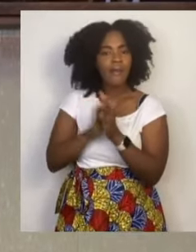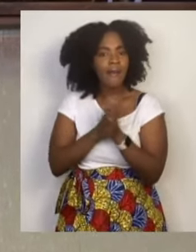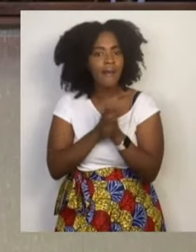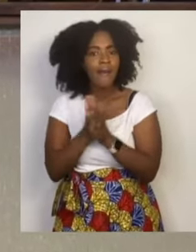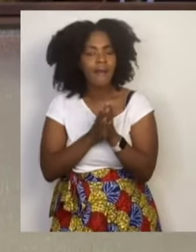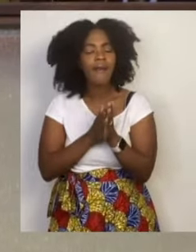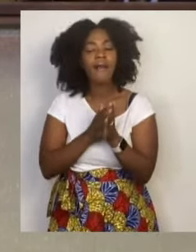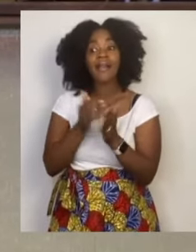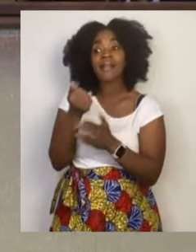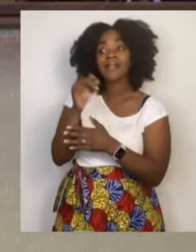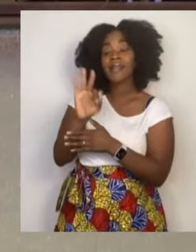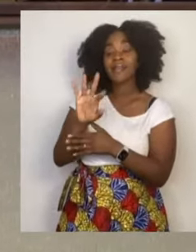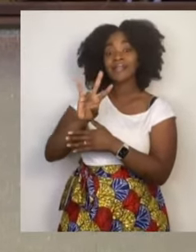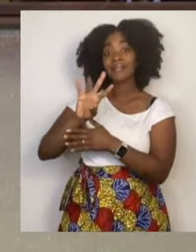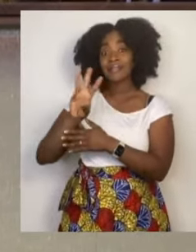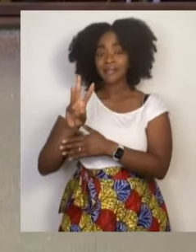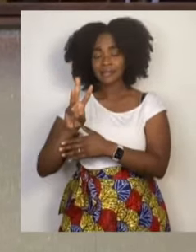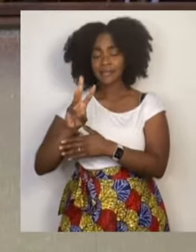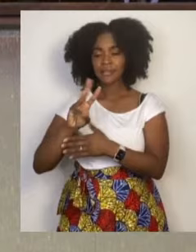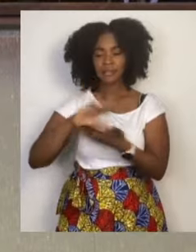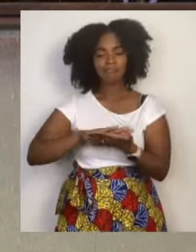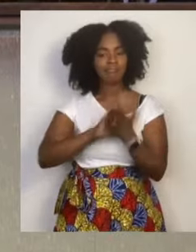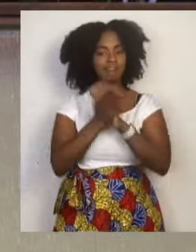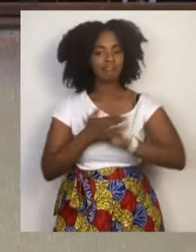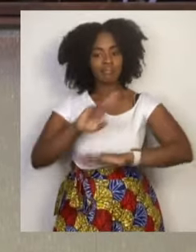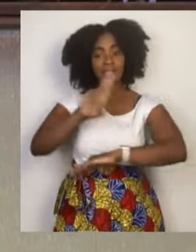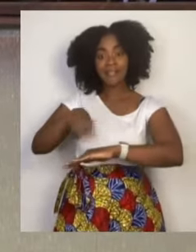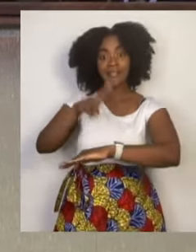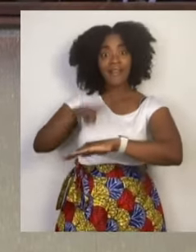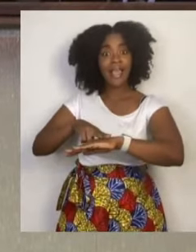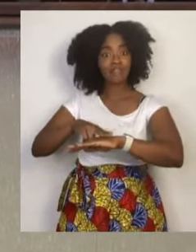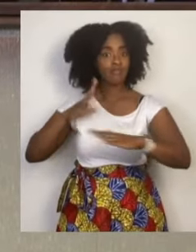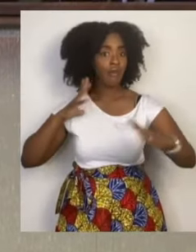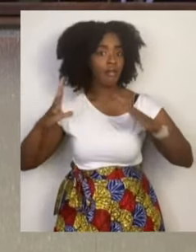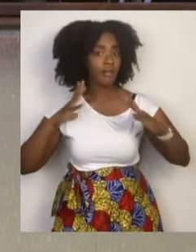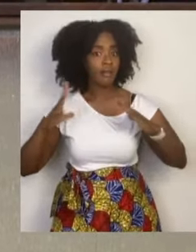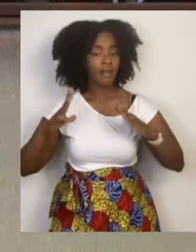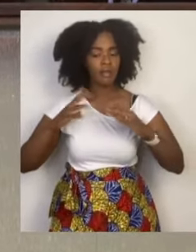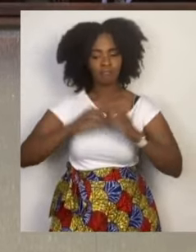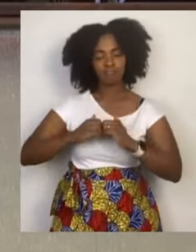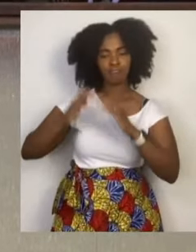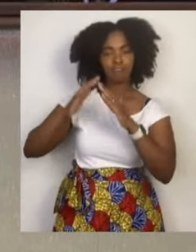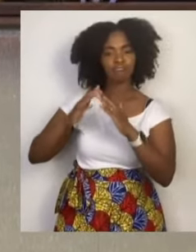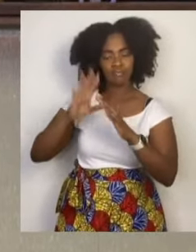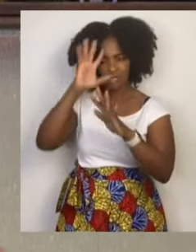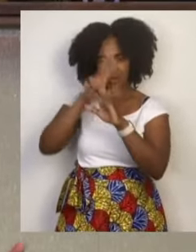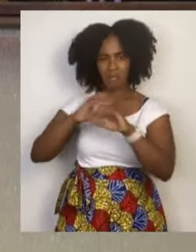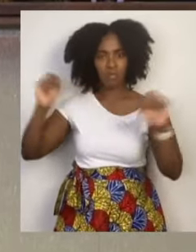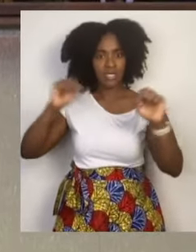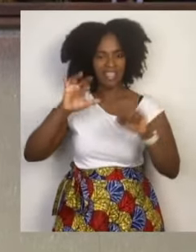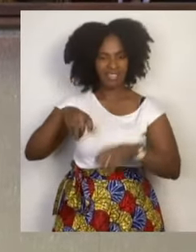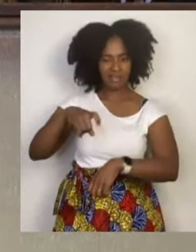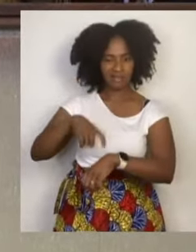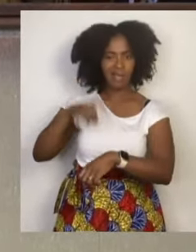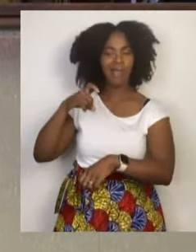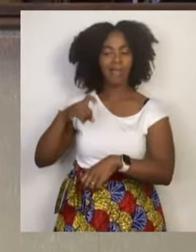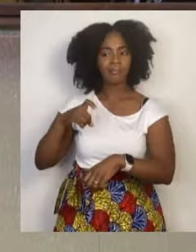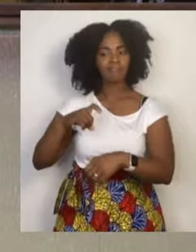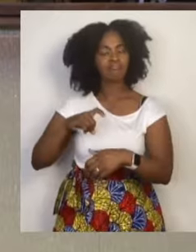became a national holiday that was instituted by the president at that time, and it became an entire